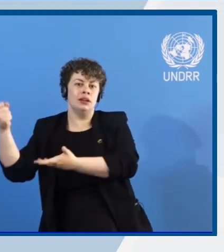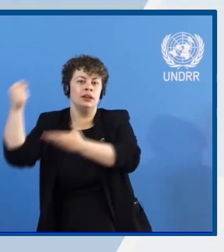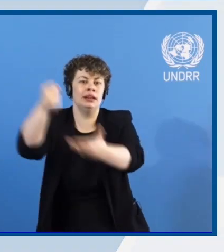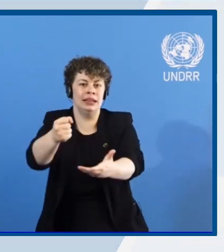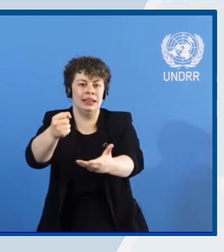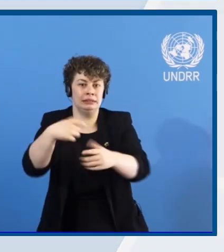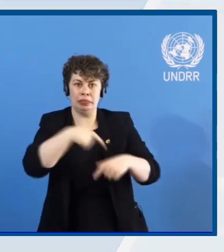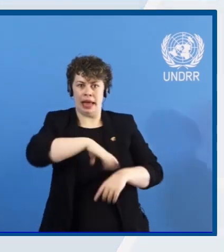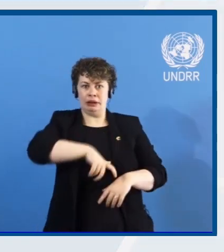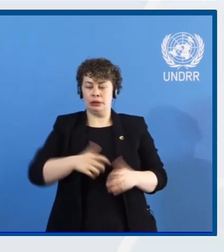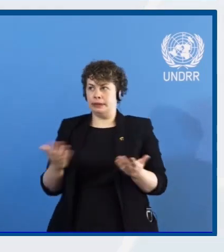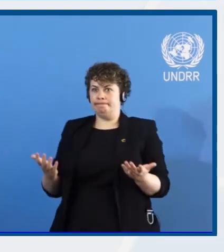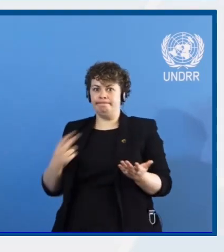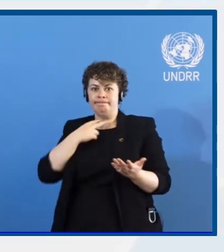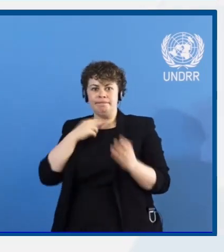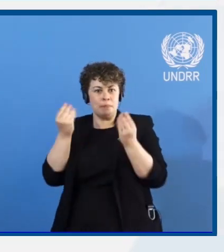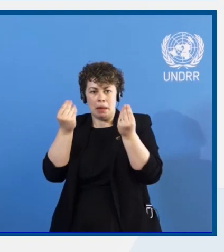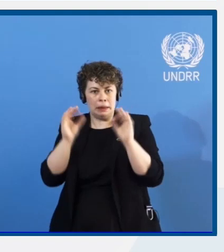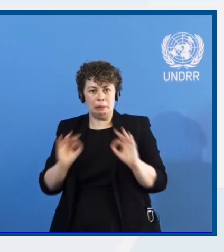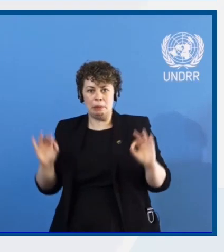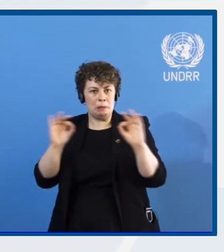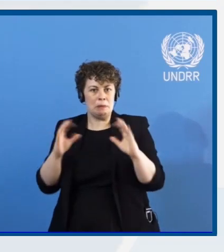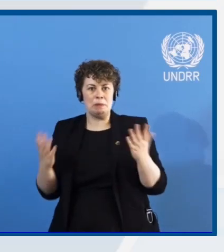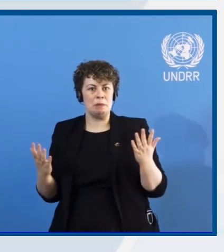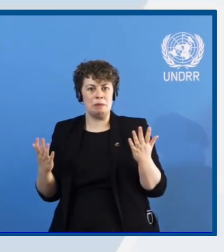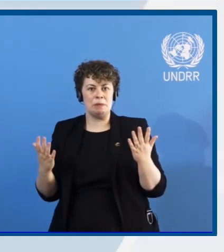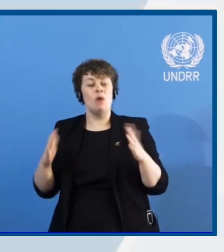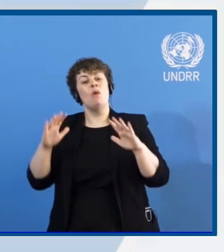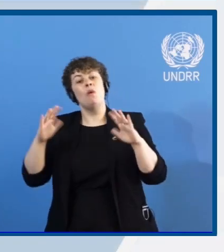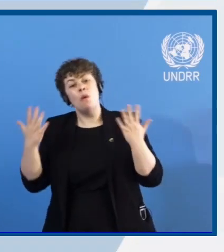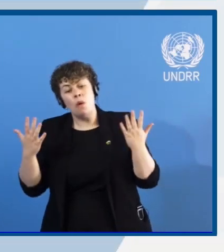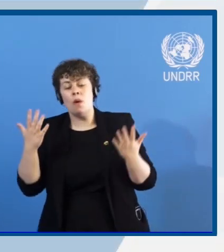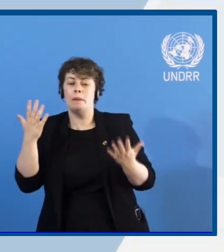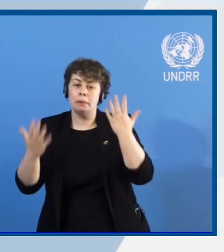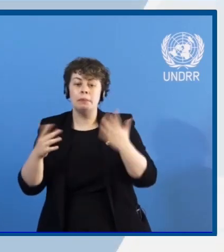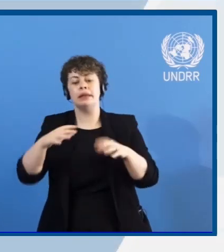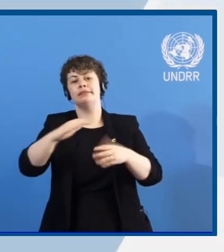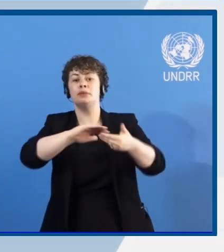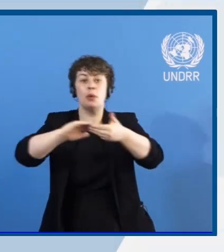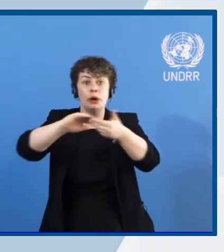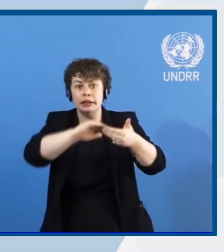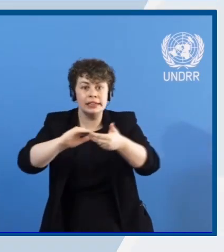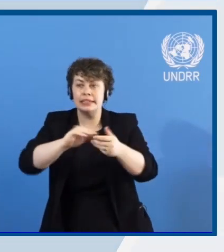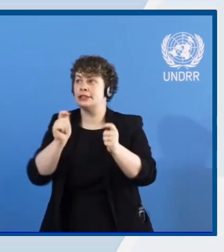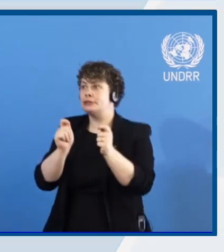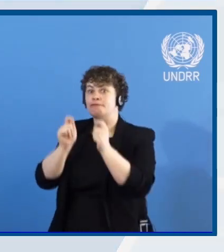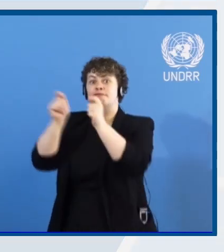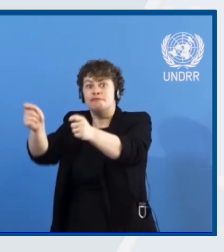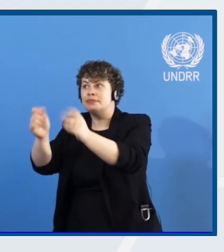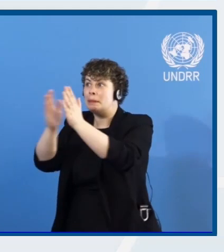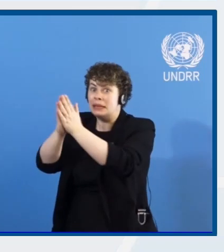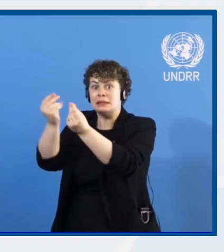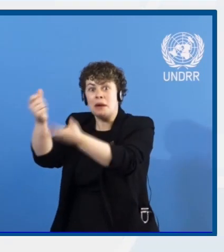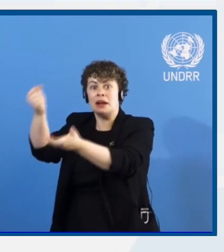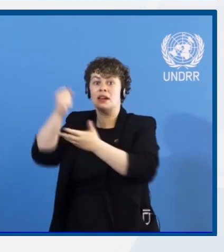or grant-based assistance for the poorest and most fragile states. So there is something we need to do